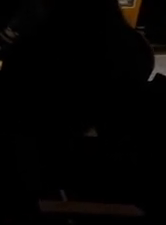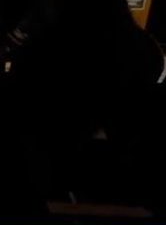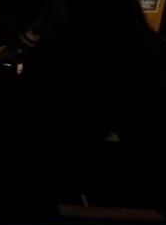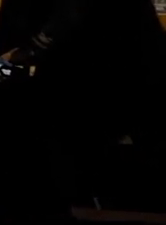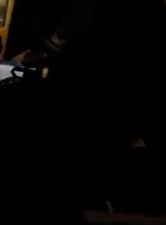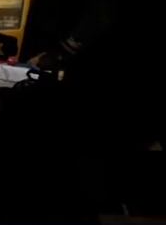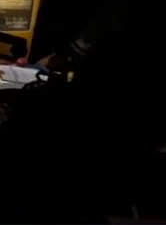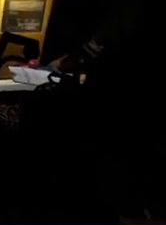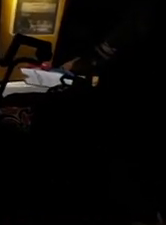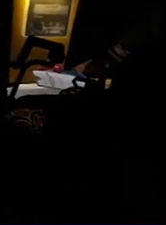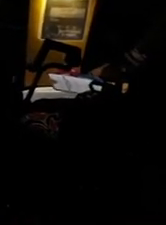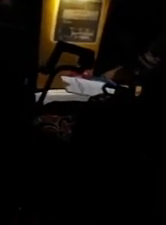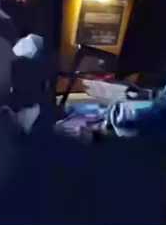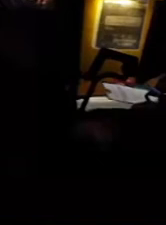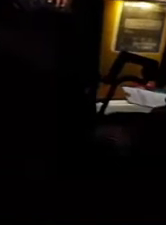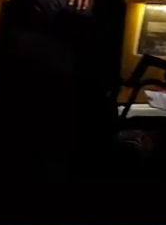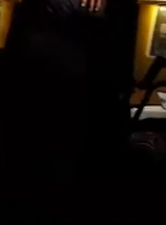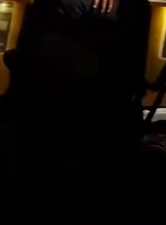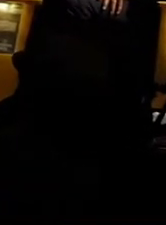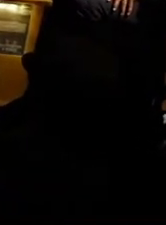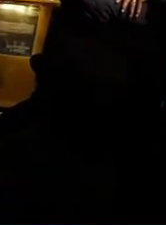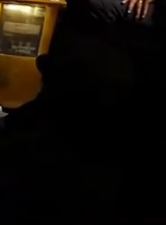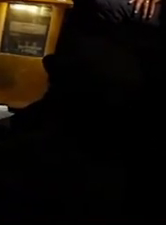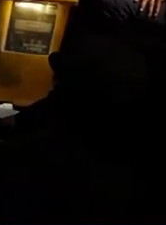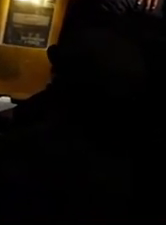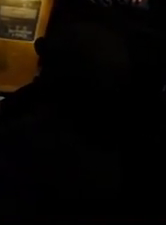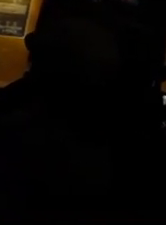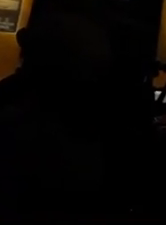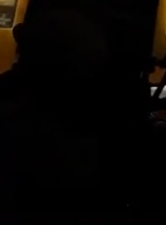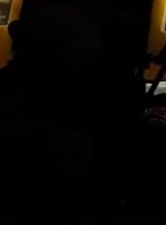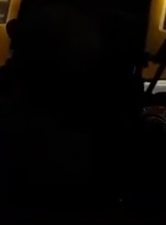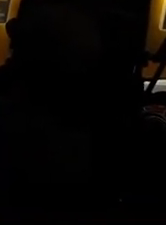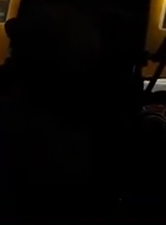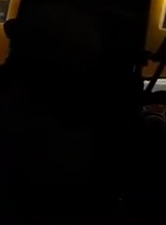It was six of us that had gotten out of jail in Winona.